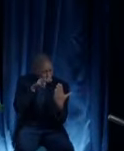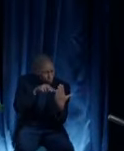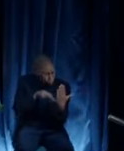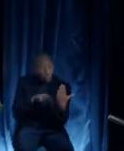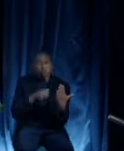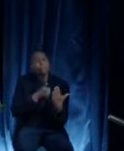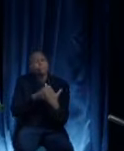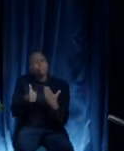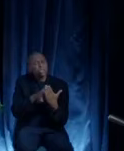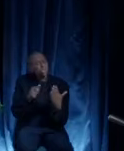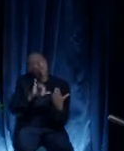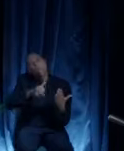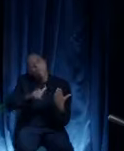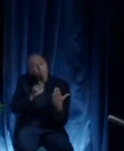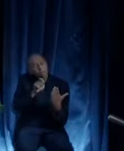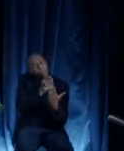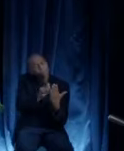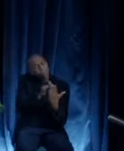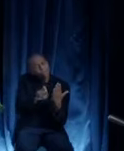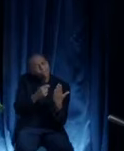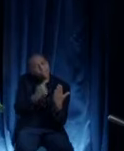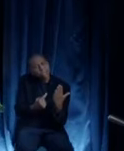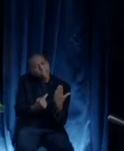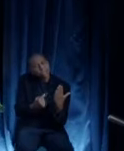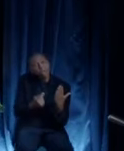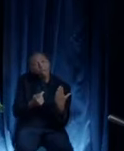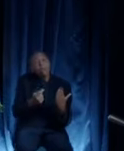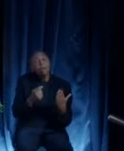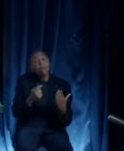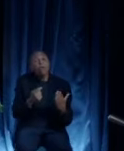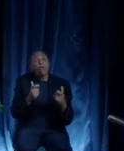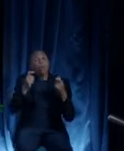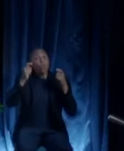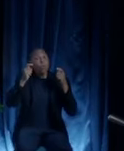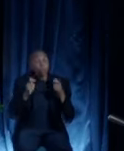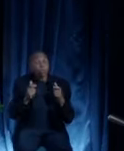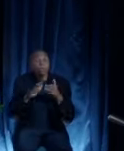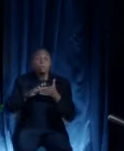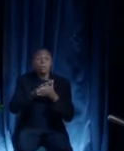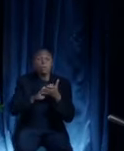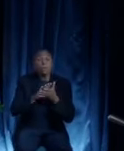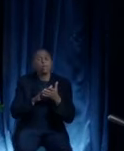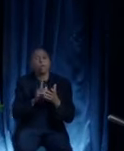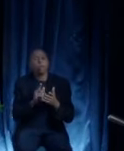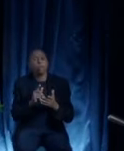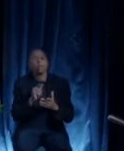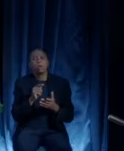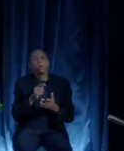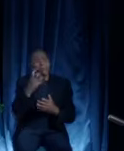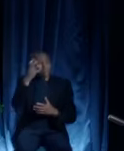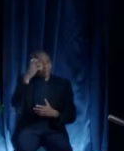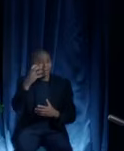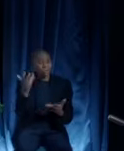will mean where the king is at that point. So a location, though that